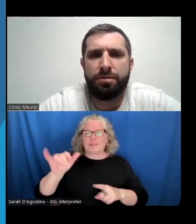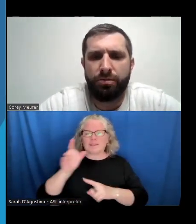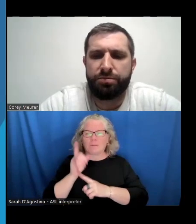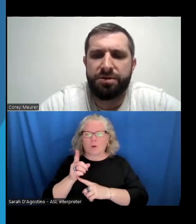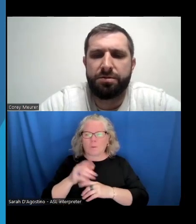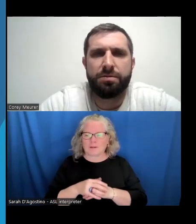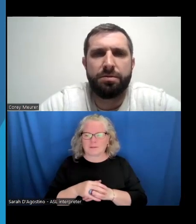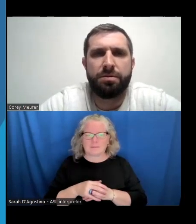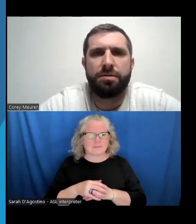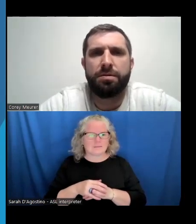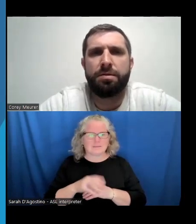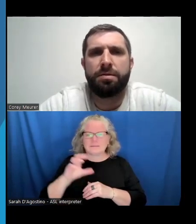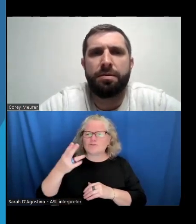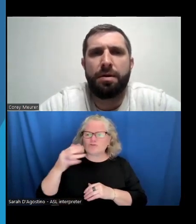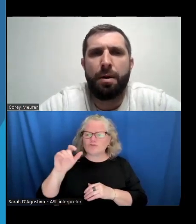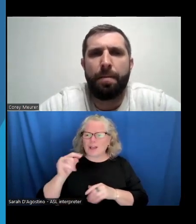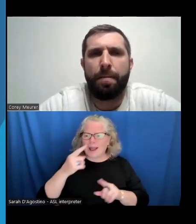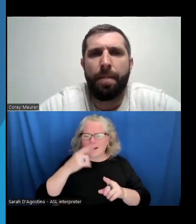Oops.